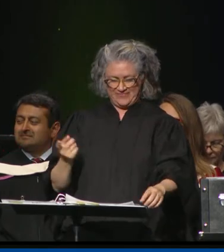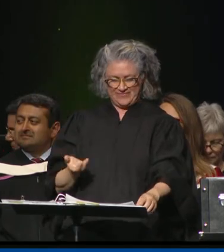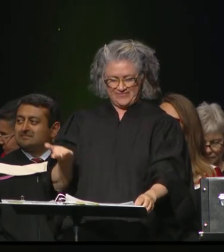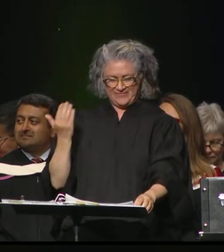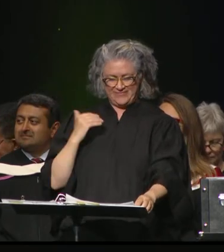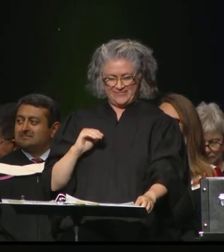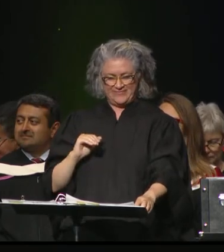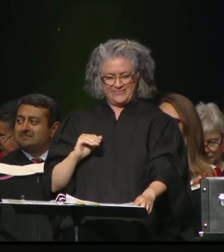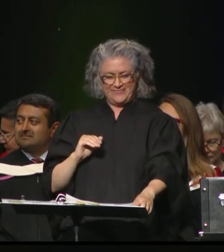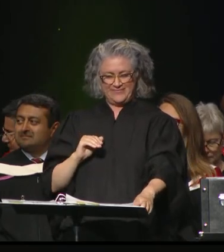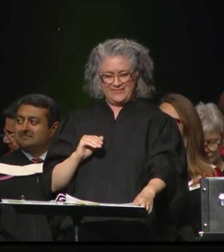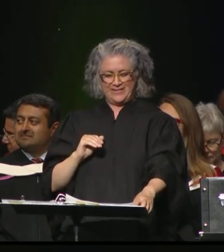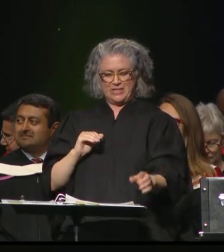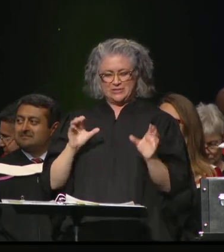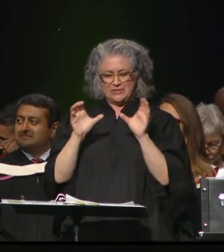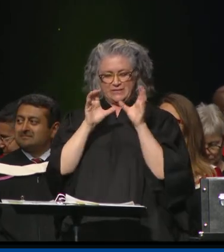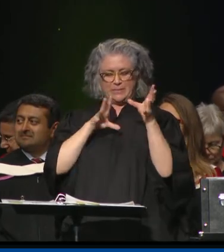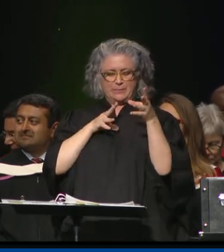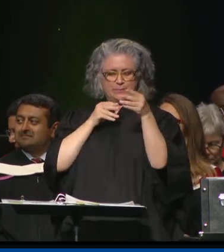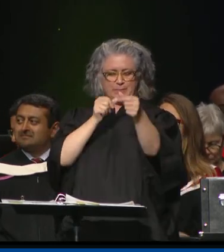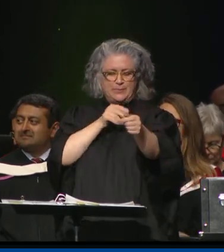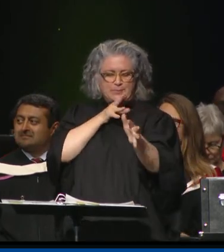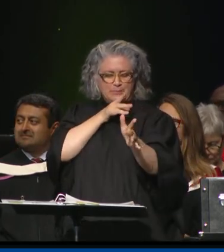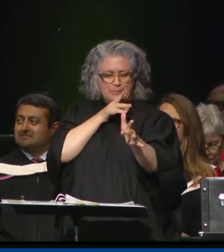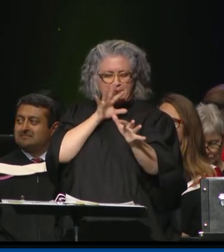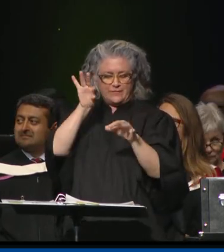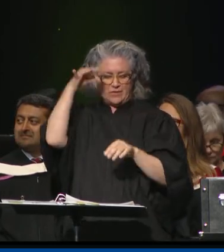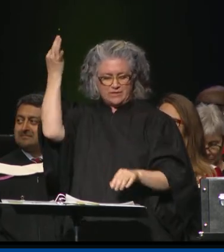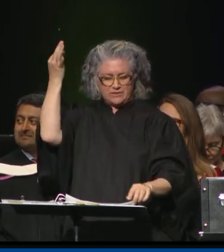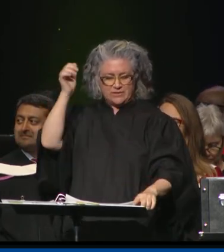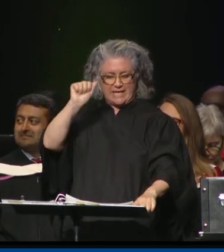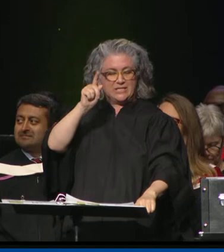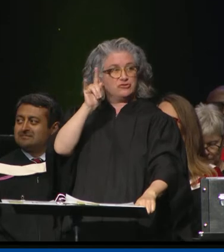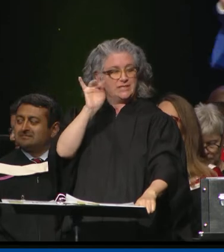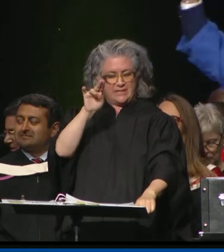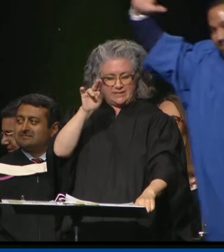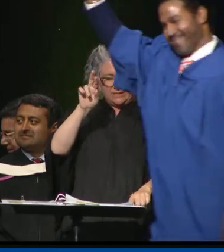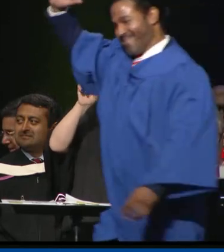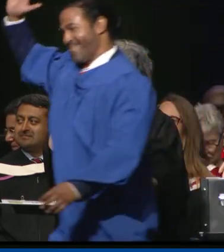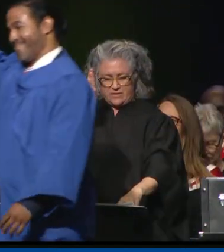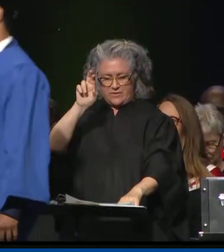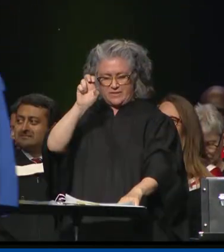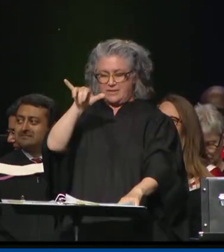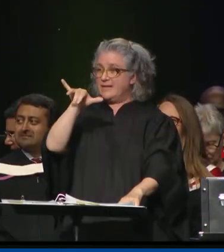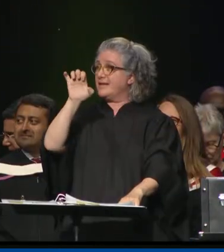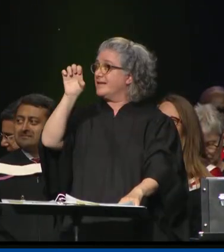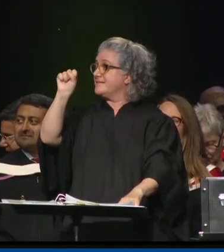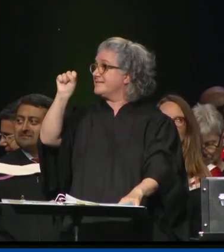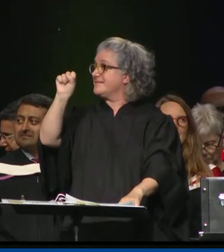Certificate in Proficiency in French, Adrian Reyes.